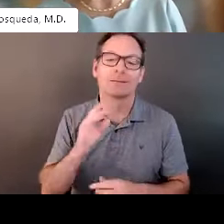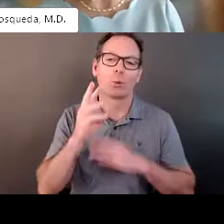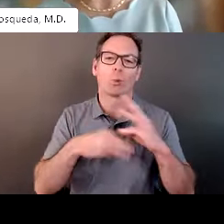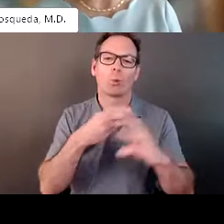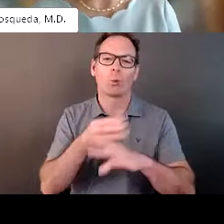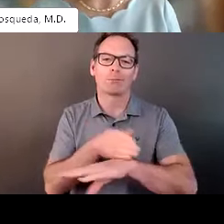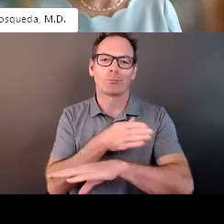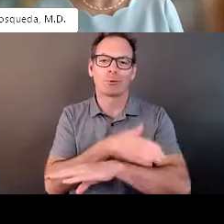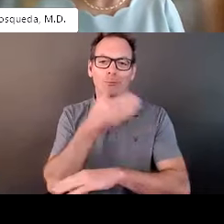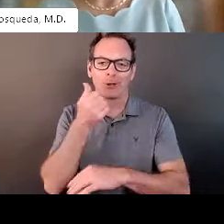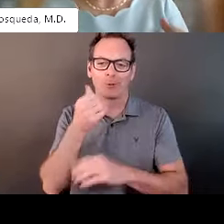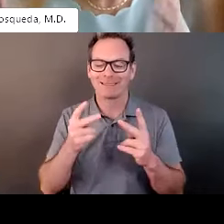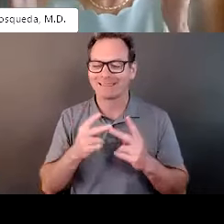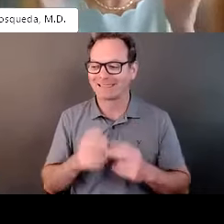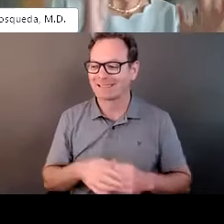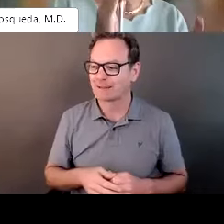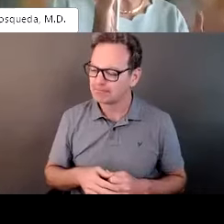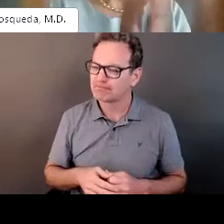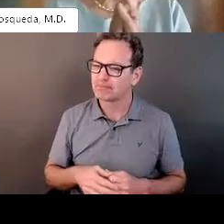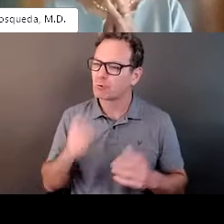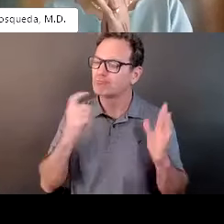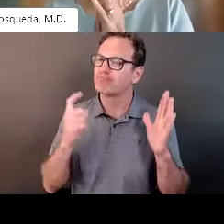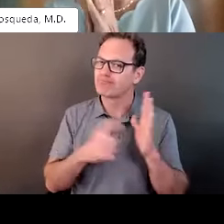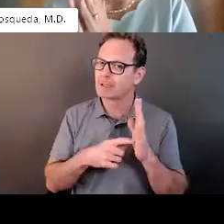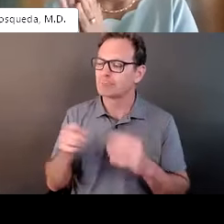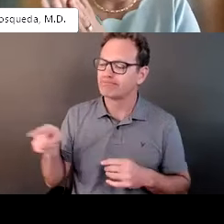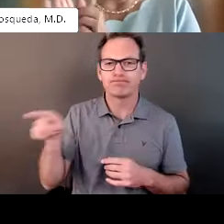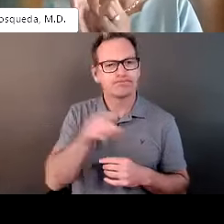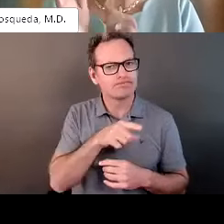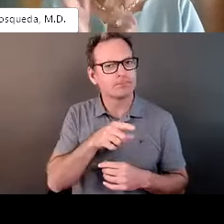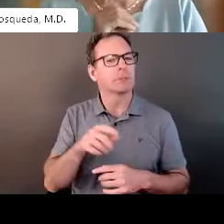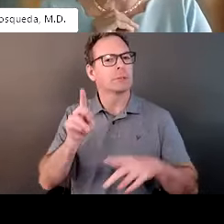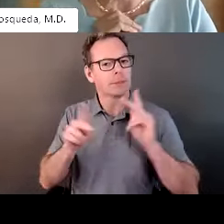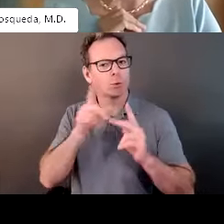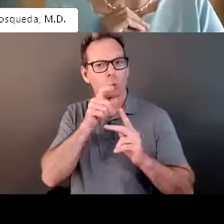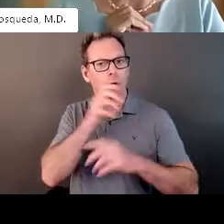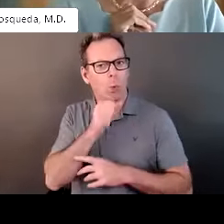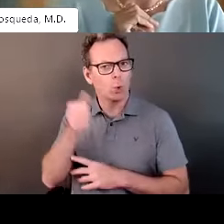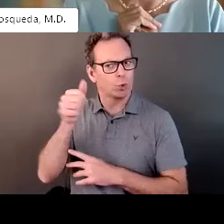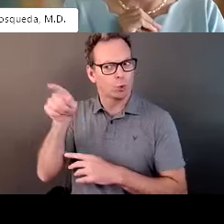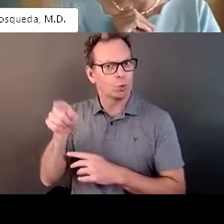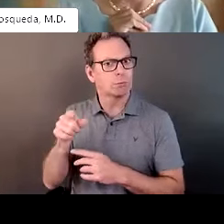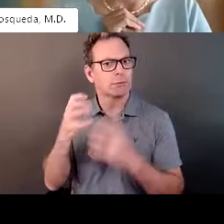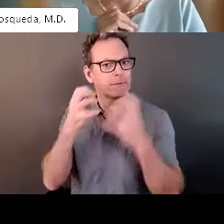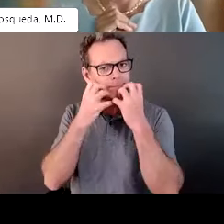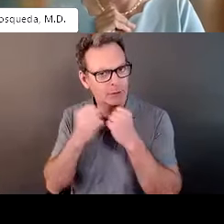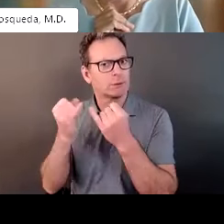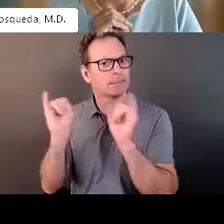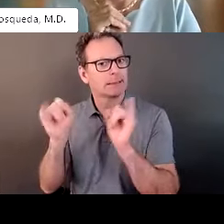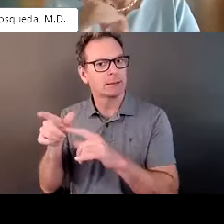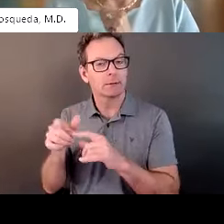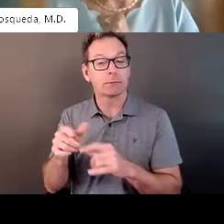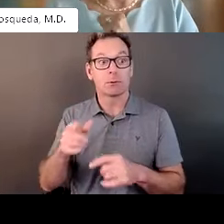their independence, and that we're really paying attention today to a very, very select group.